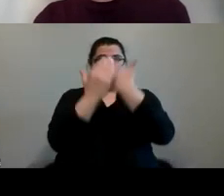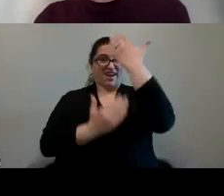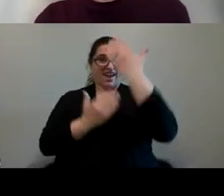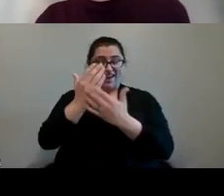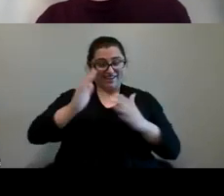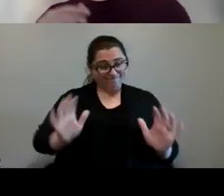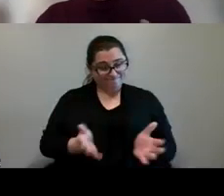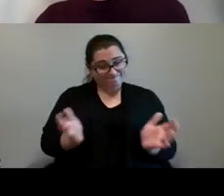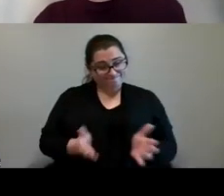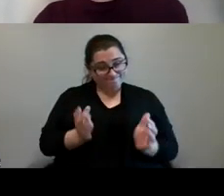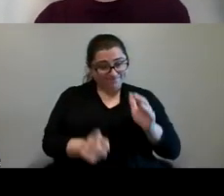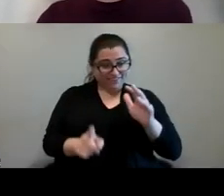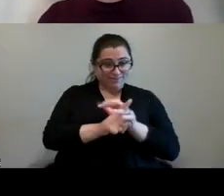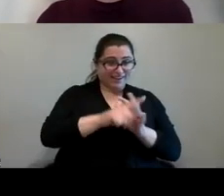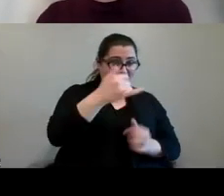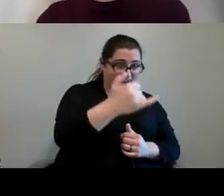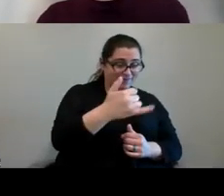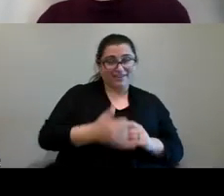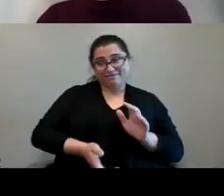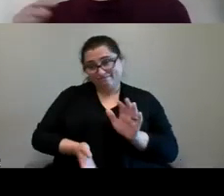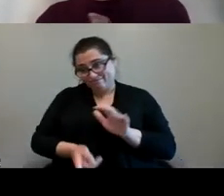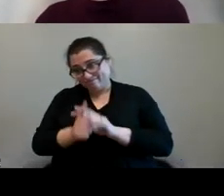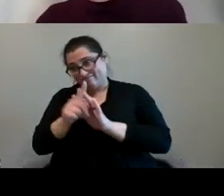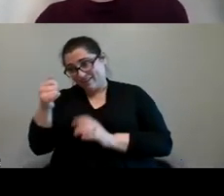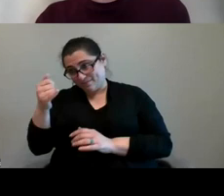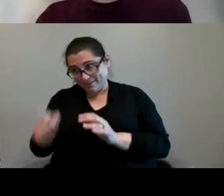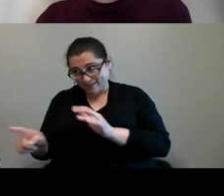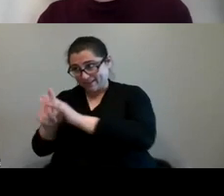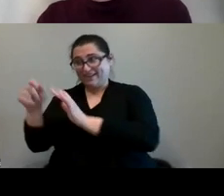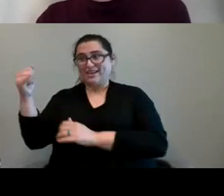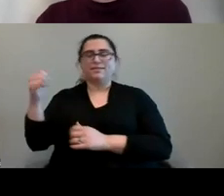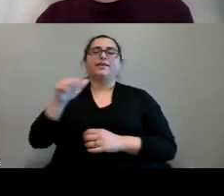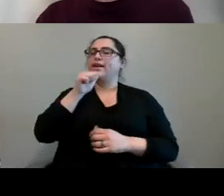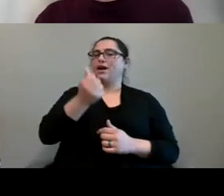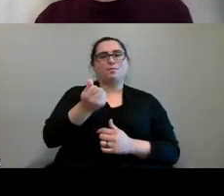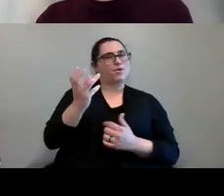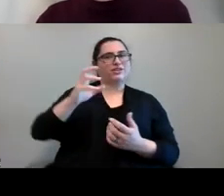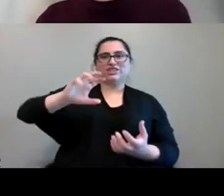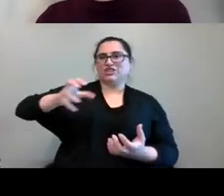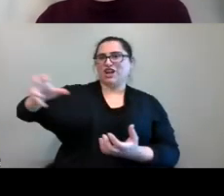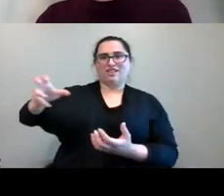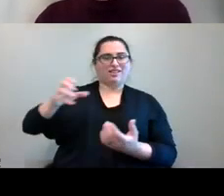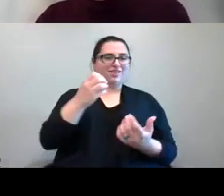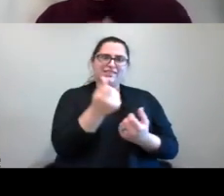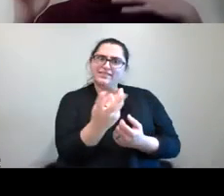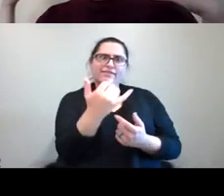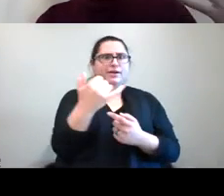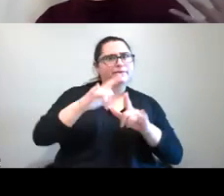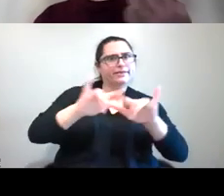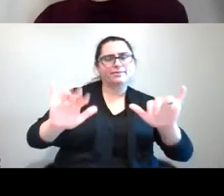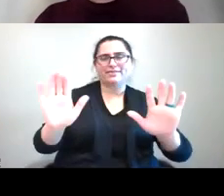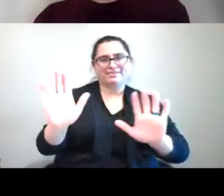antibodies, no multi-channeling or medium throughput methods or anything like that. So to